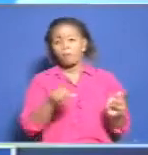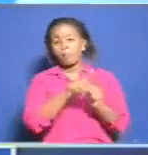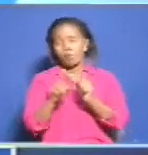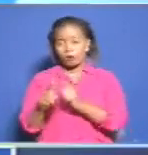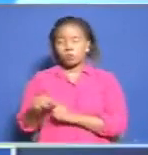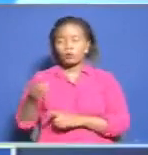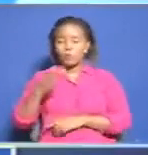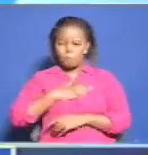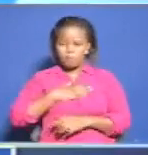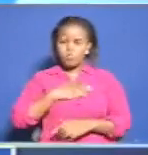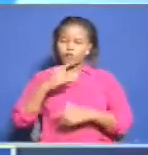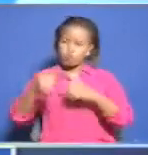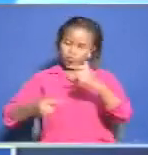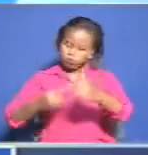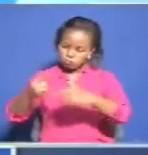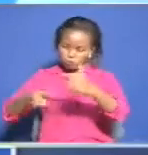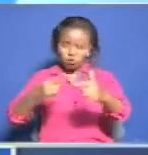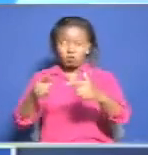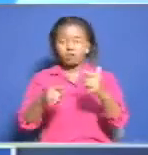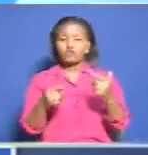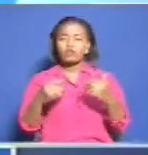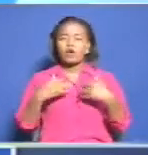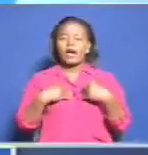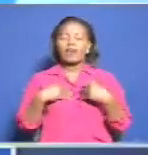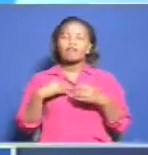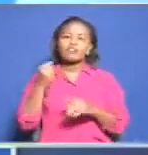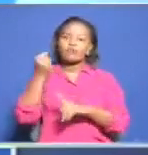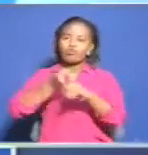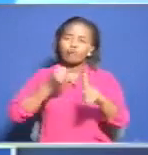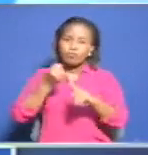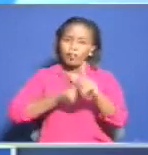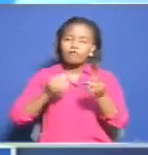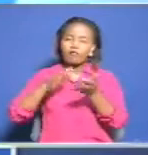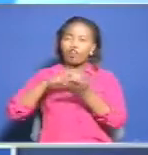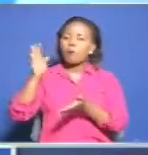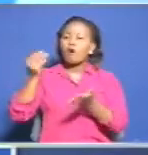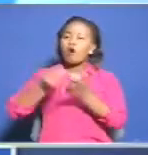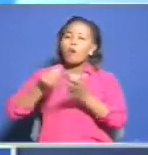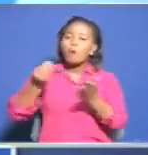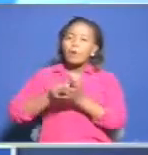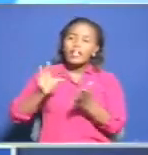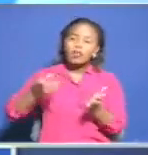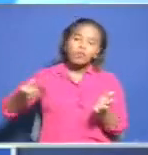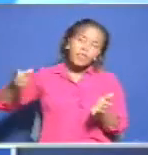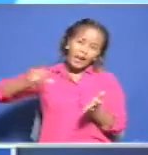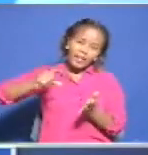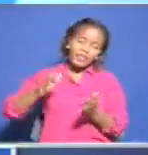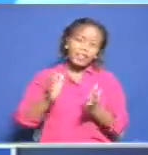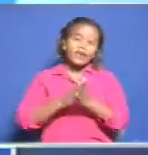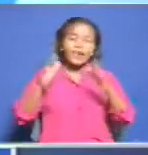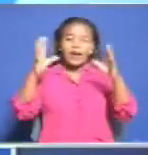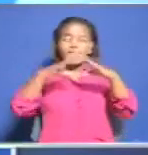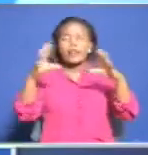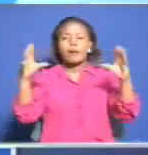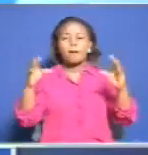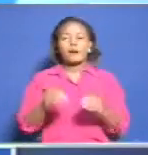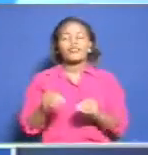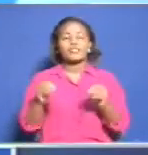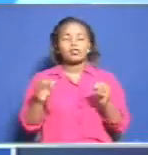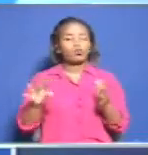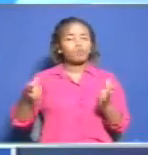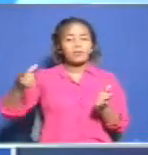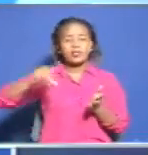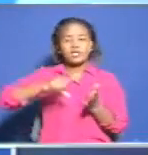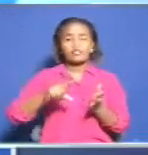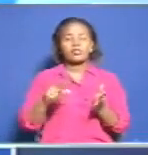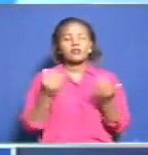will continue to build the case for additional funding and a sustainable budget for these investments and